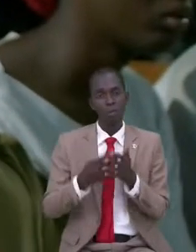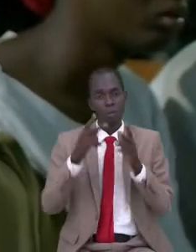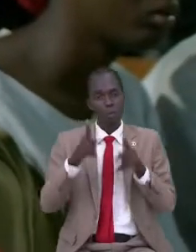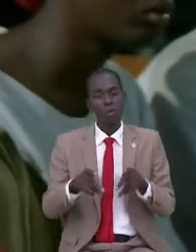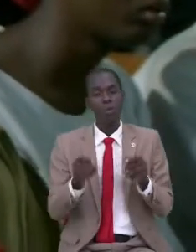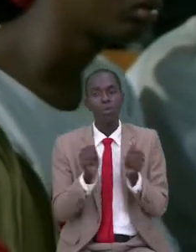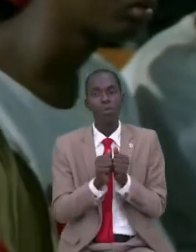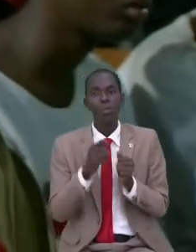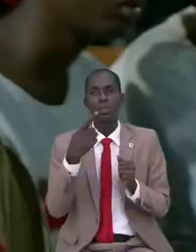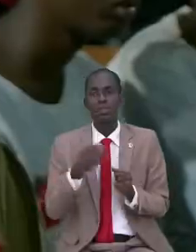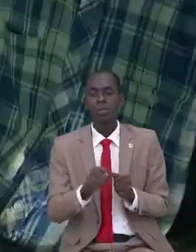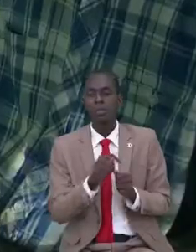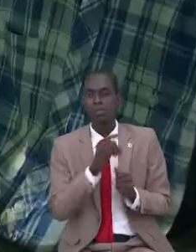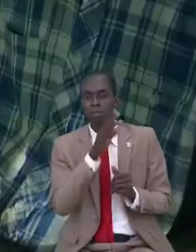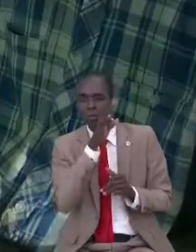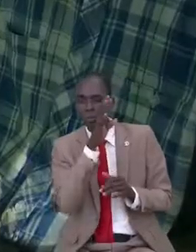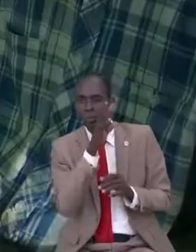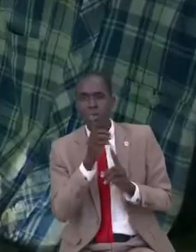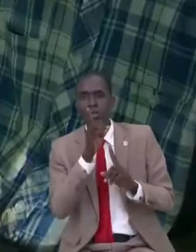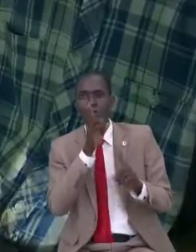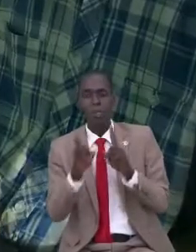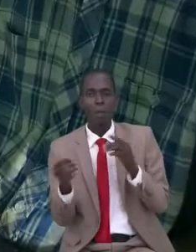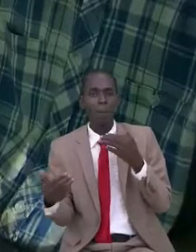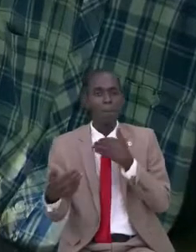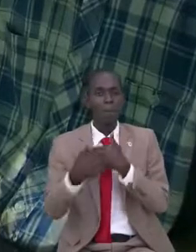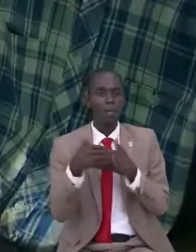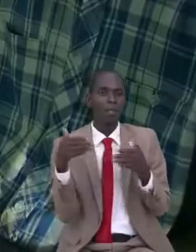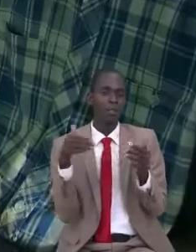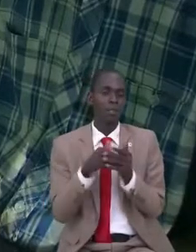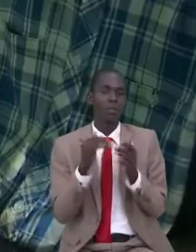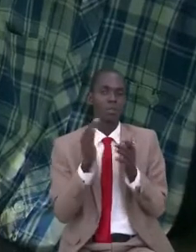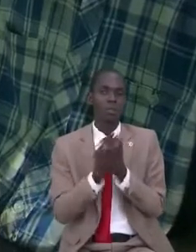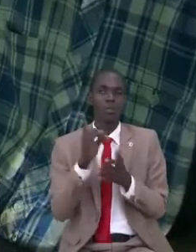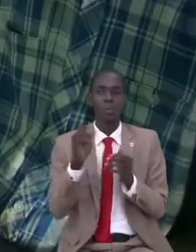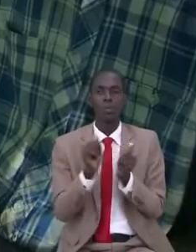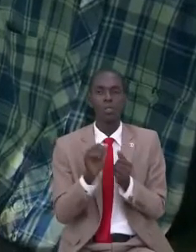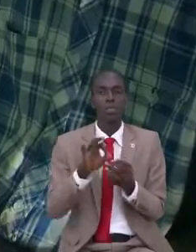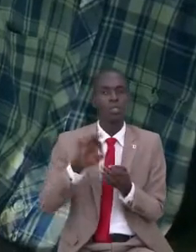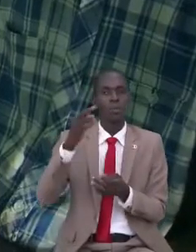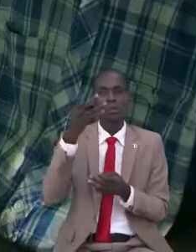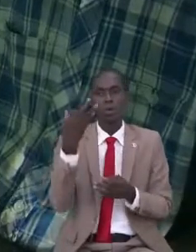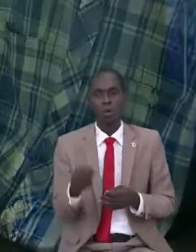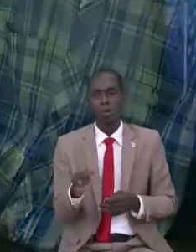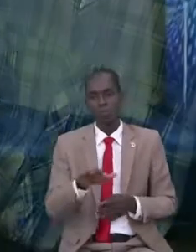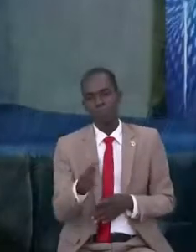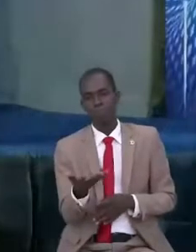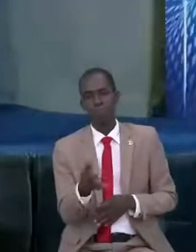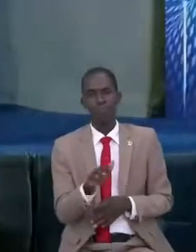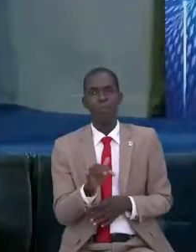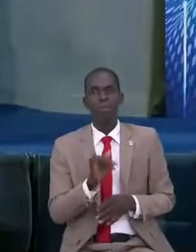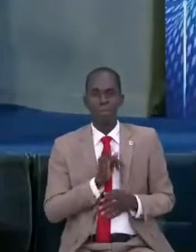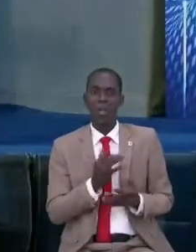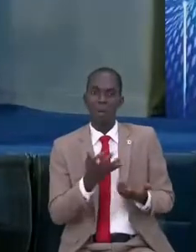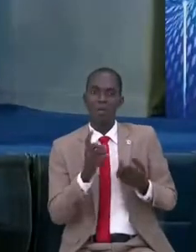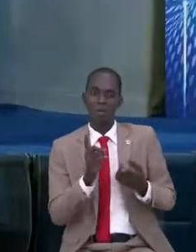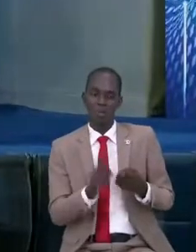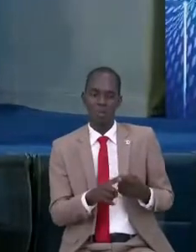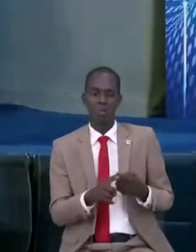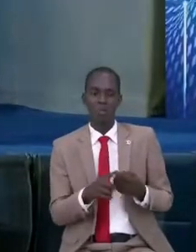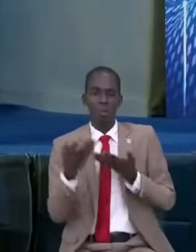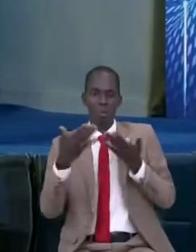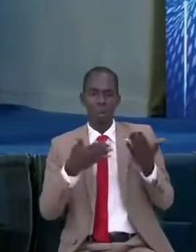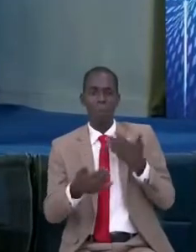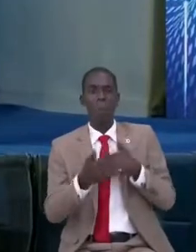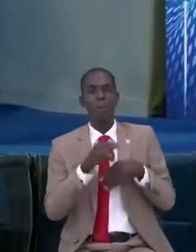backbiting. You cannot restore anyone in the spirit of compromise. I want to restore him. He's gone